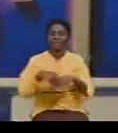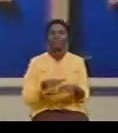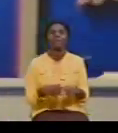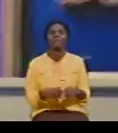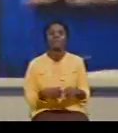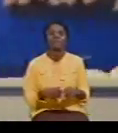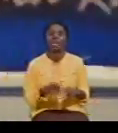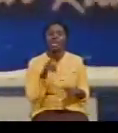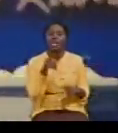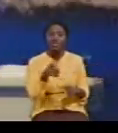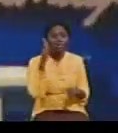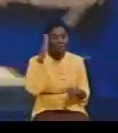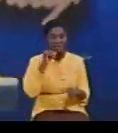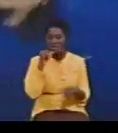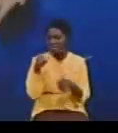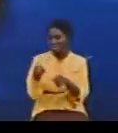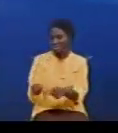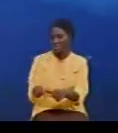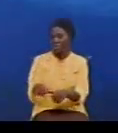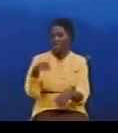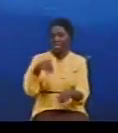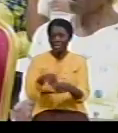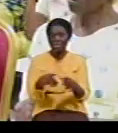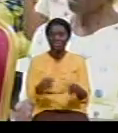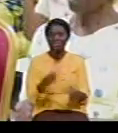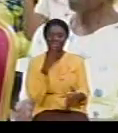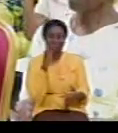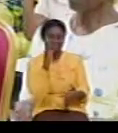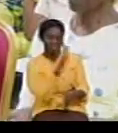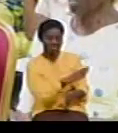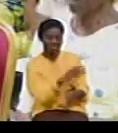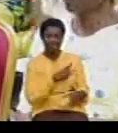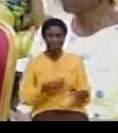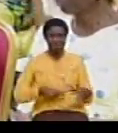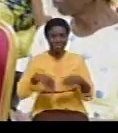not remain in the evil kingdom.